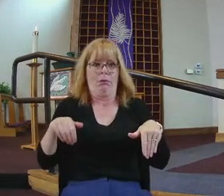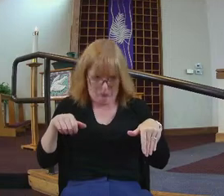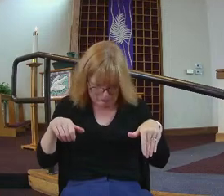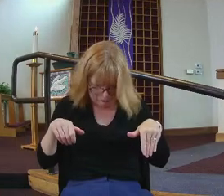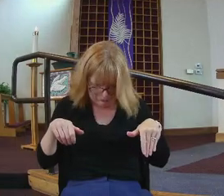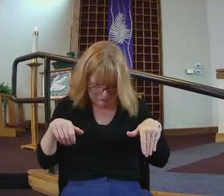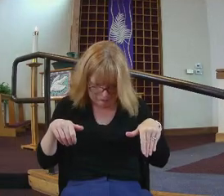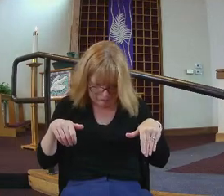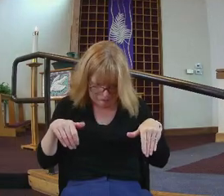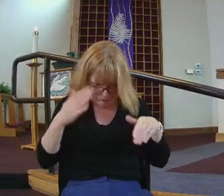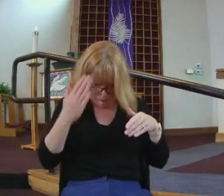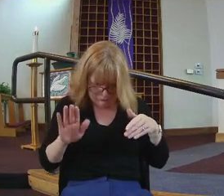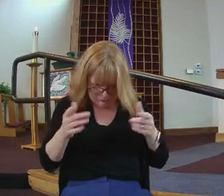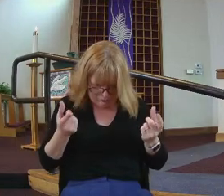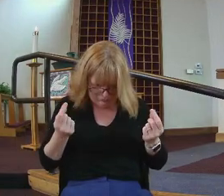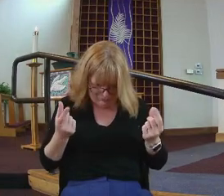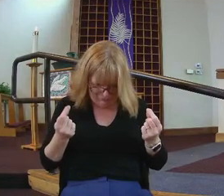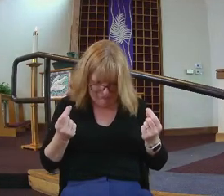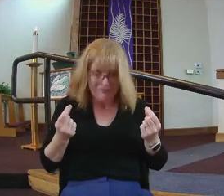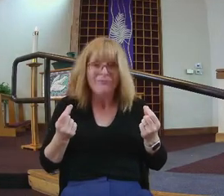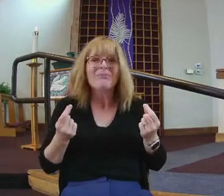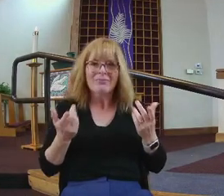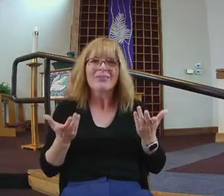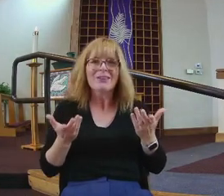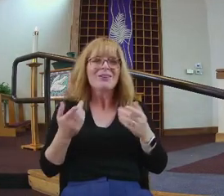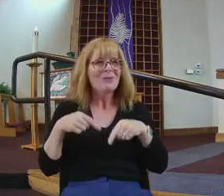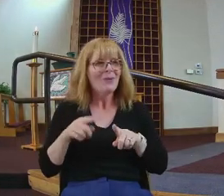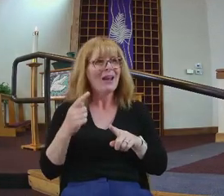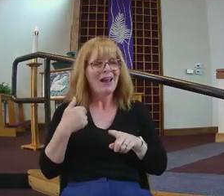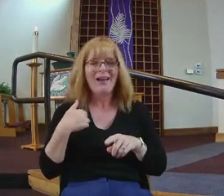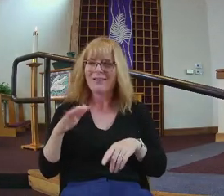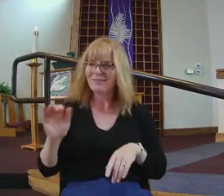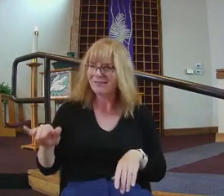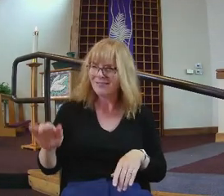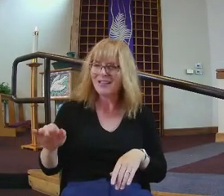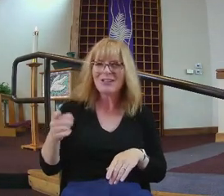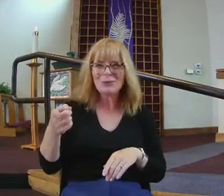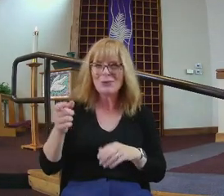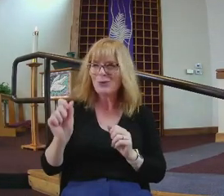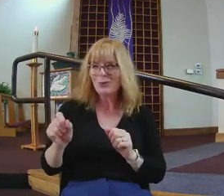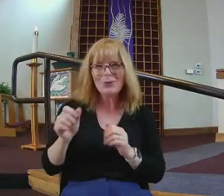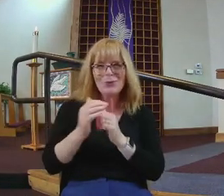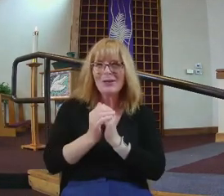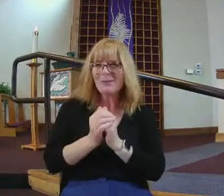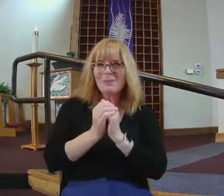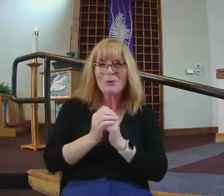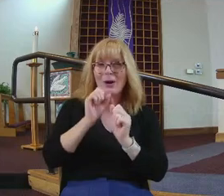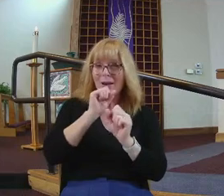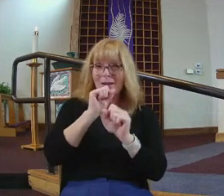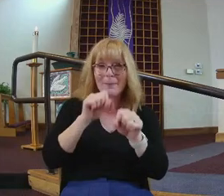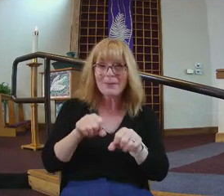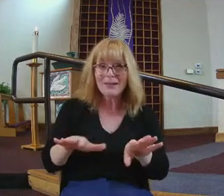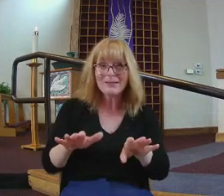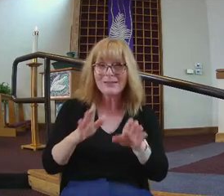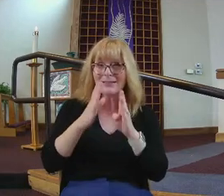shoelaces. When I let people know you can pray a blessing